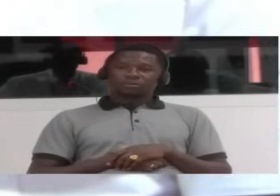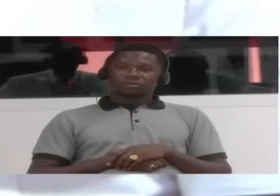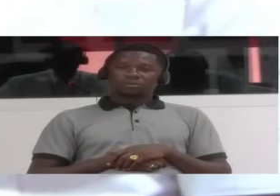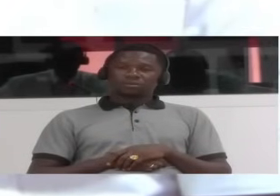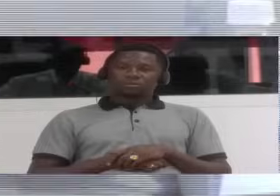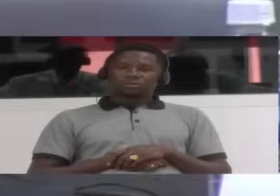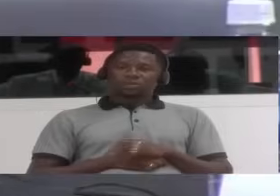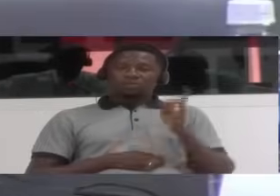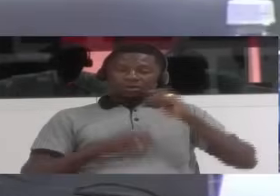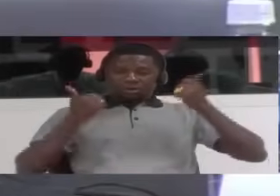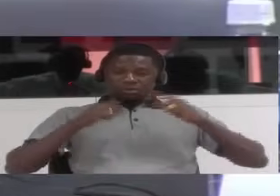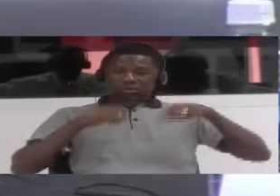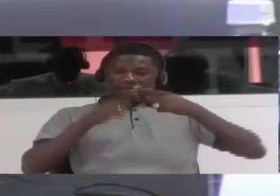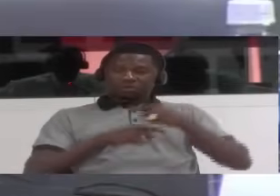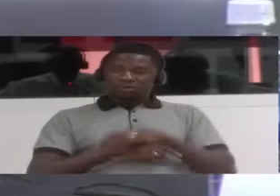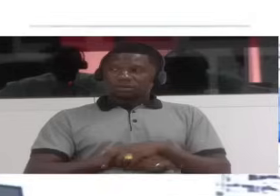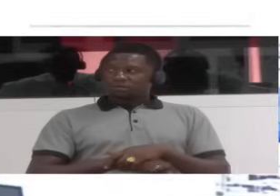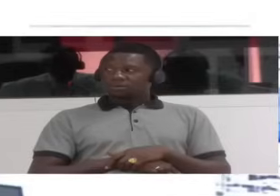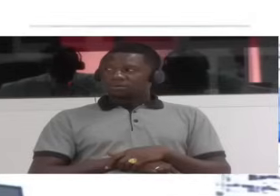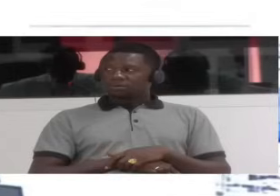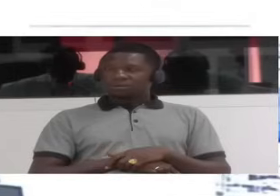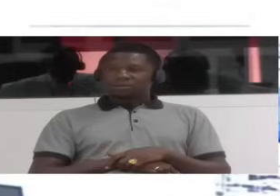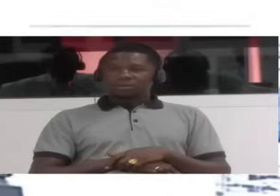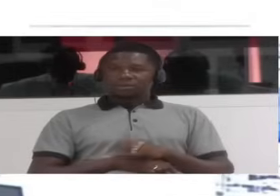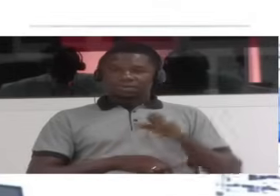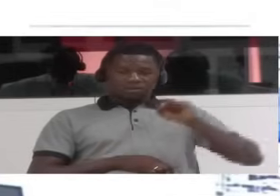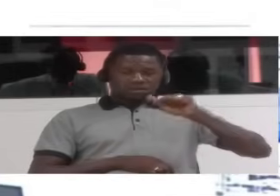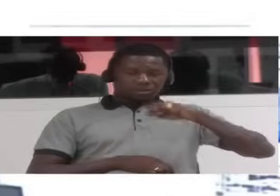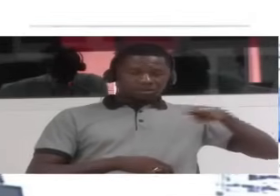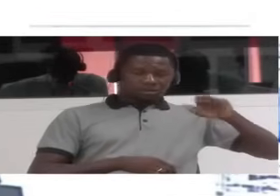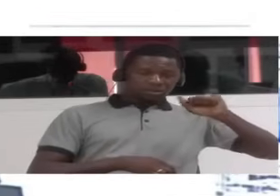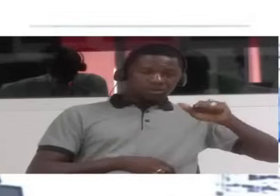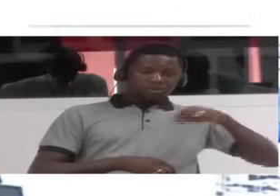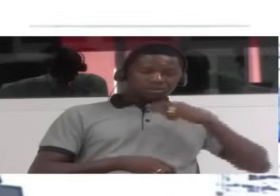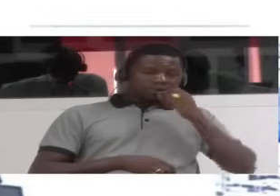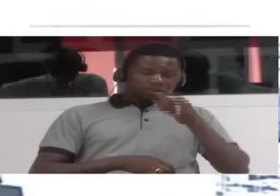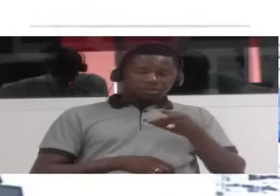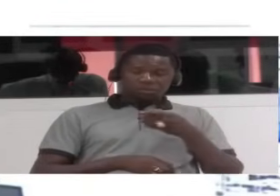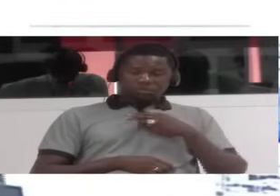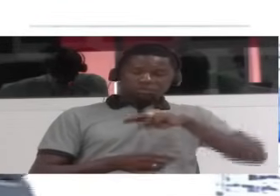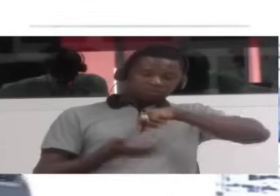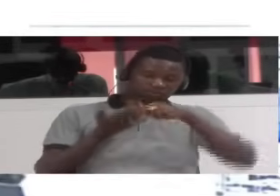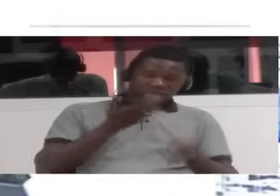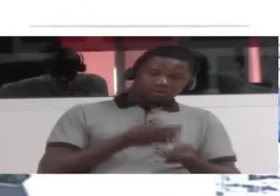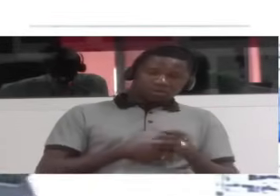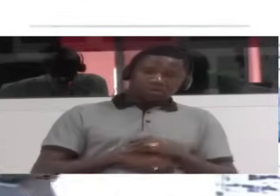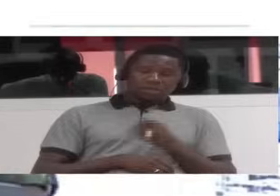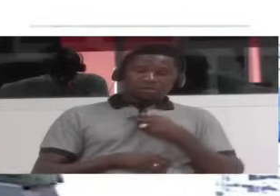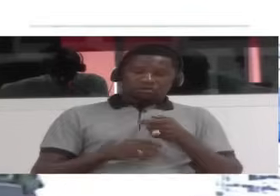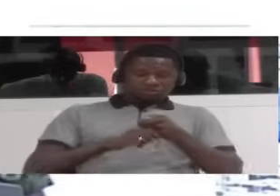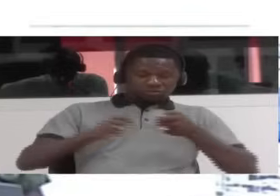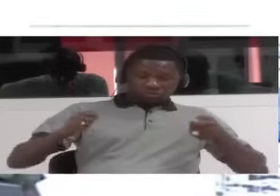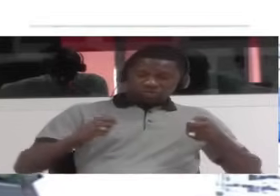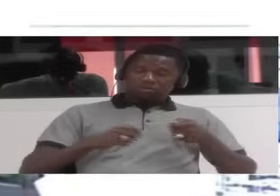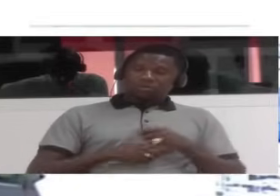And what happened next? And Sanamanyan told us to fall him down. We fall him down. He asked us to pull the rope. We